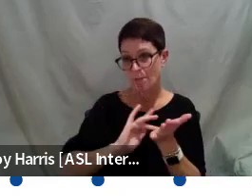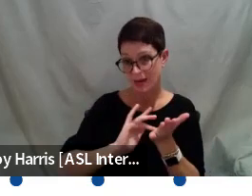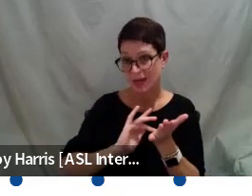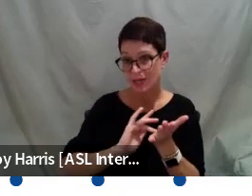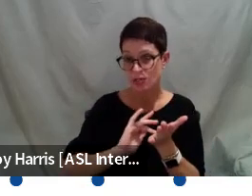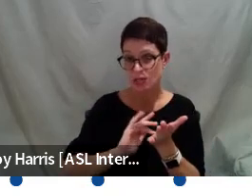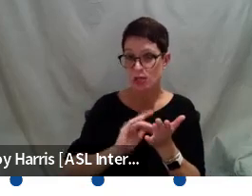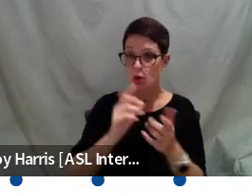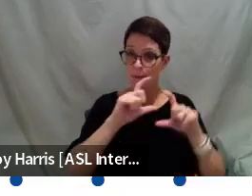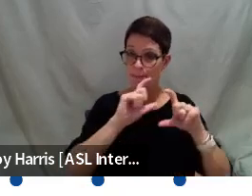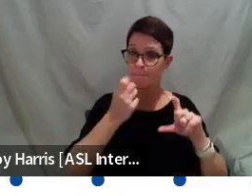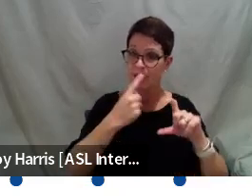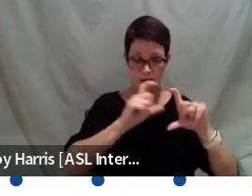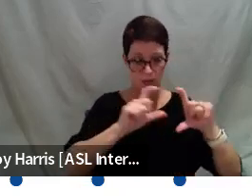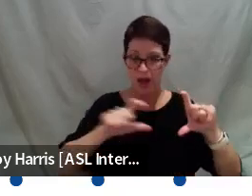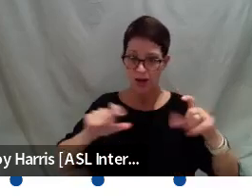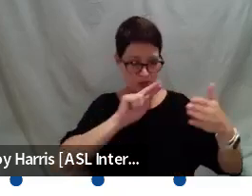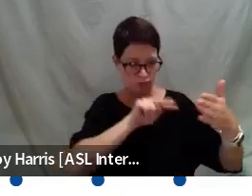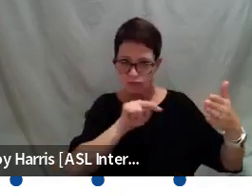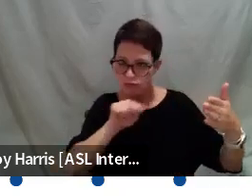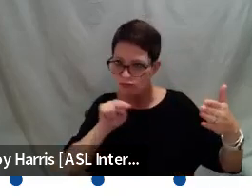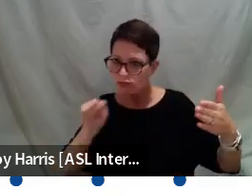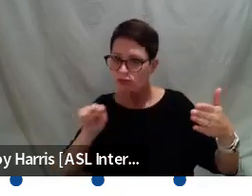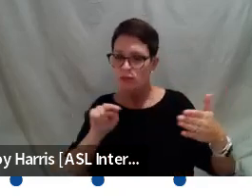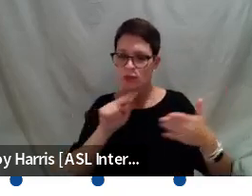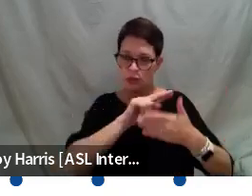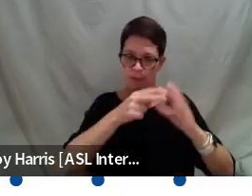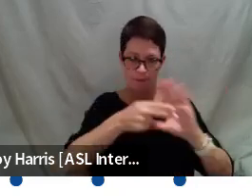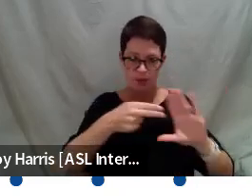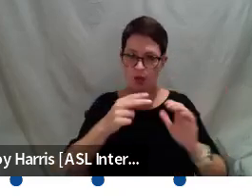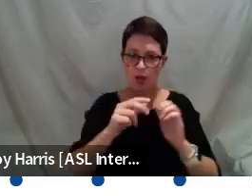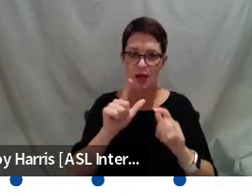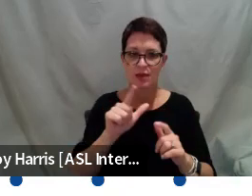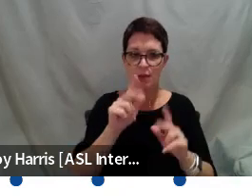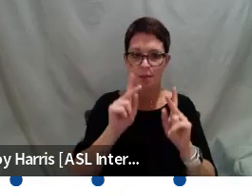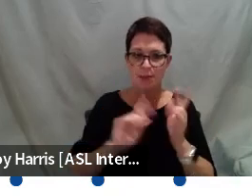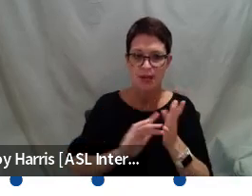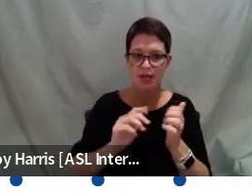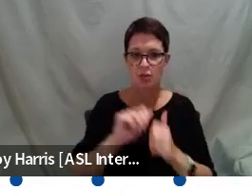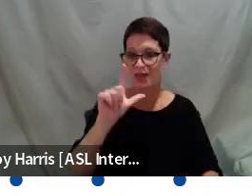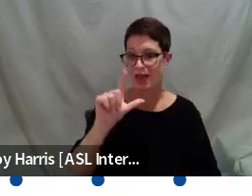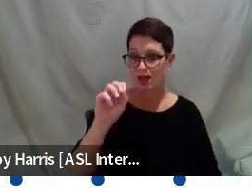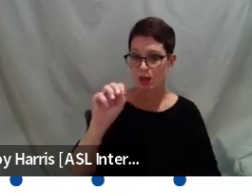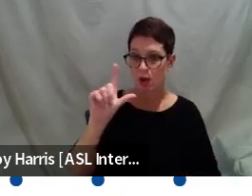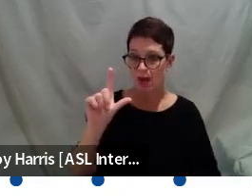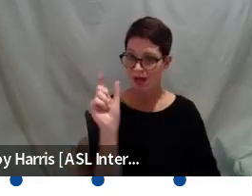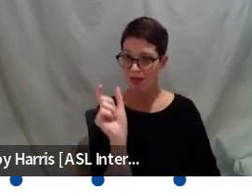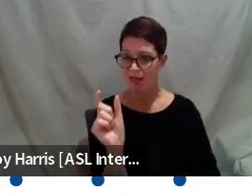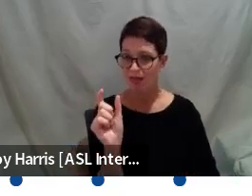or your pill bottle that says the medication with LOL at the end. So